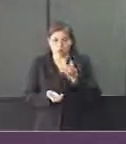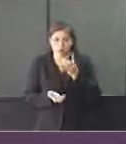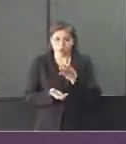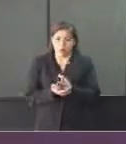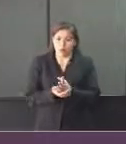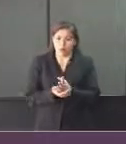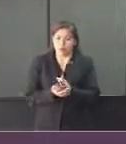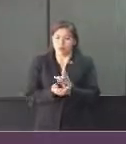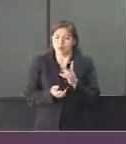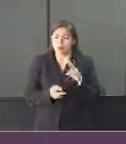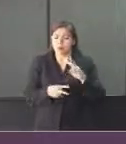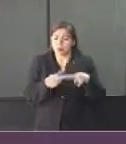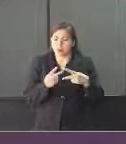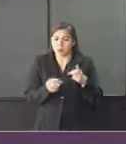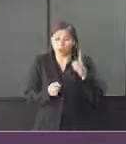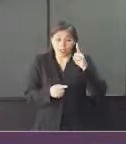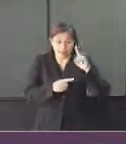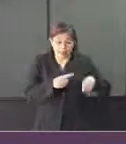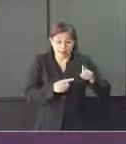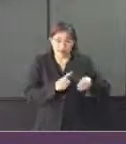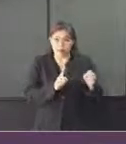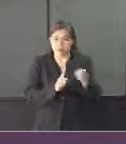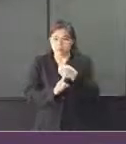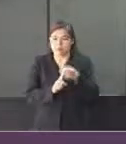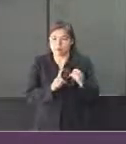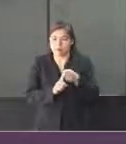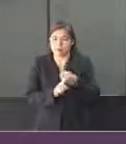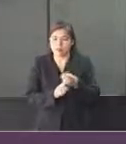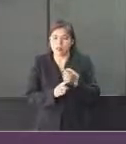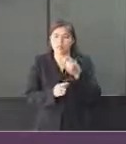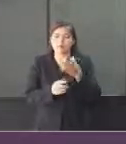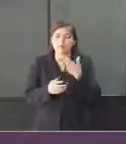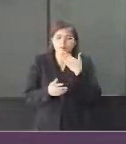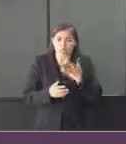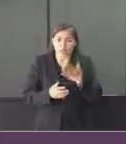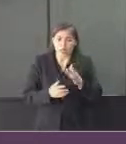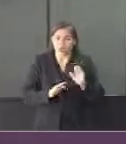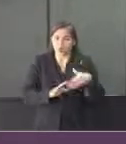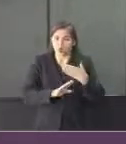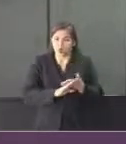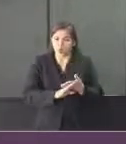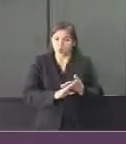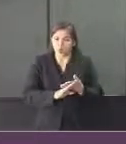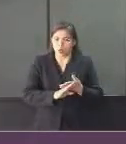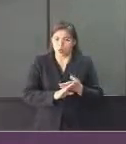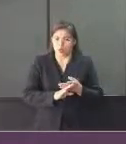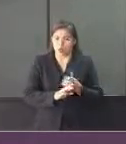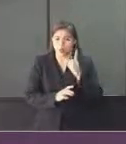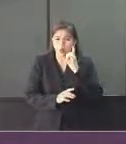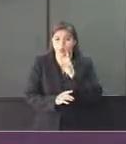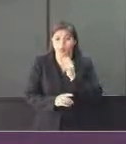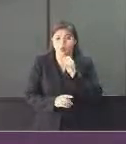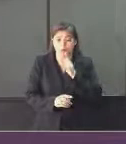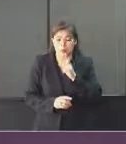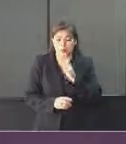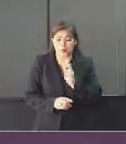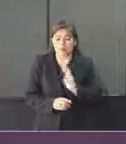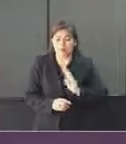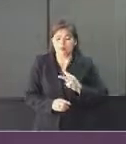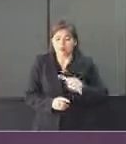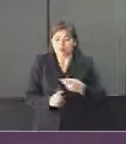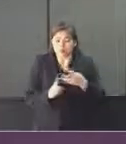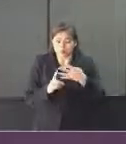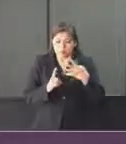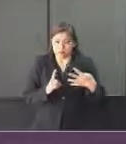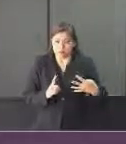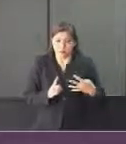say that we will only eradicate violence, structural violence against women and